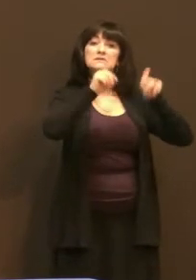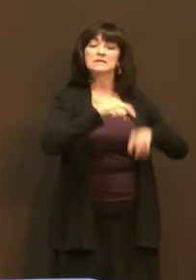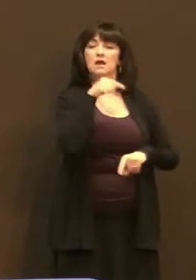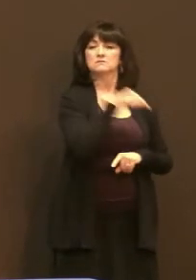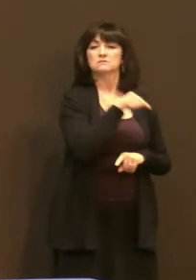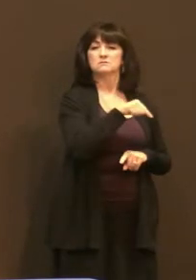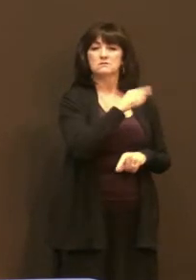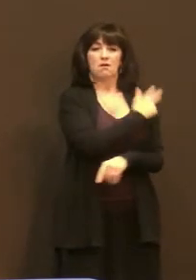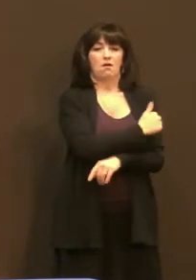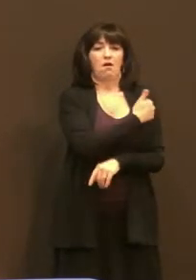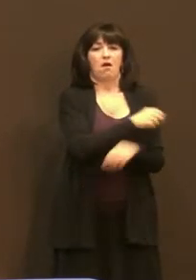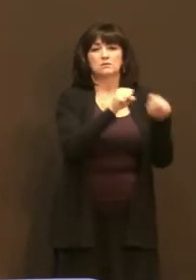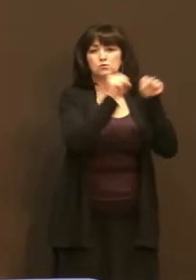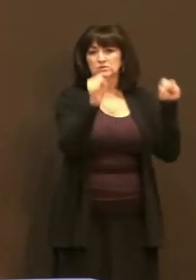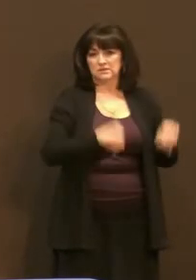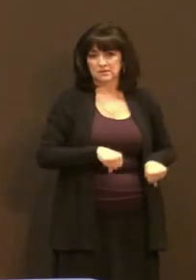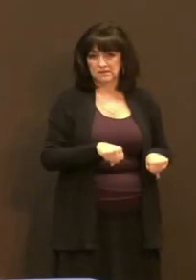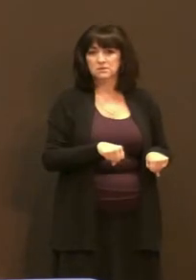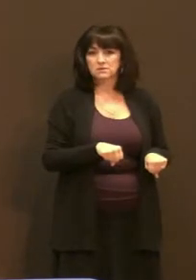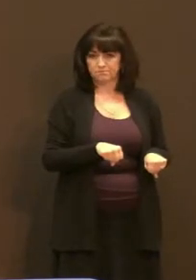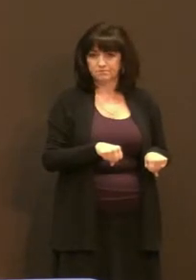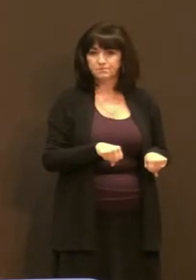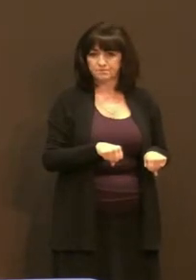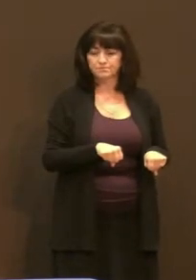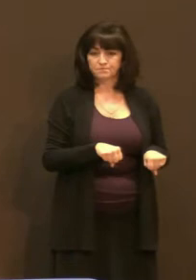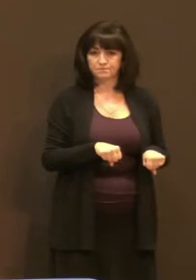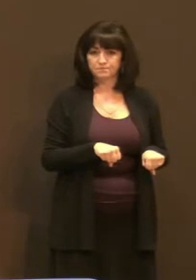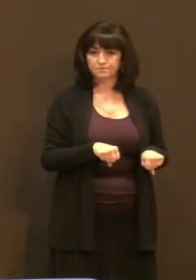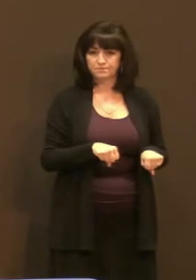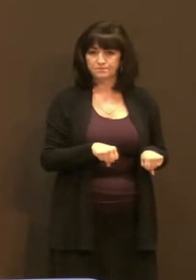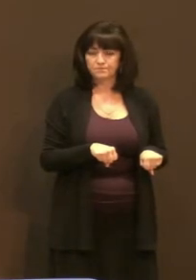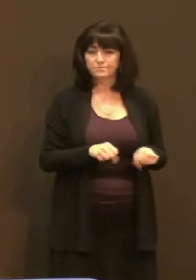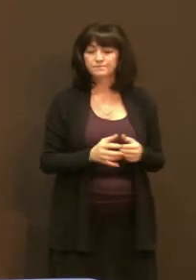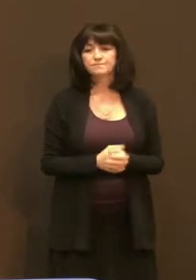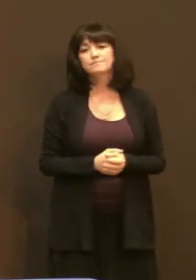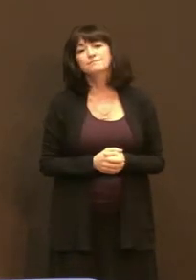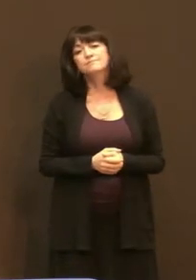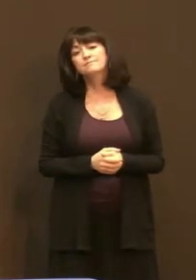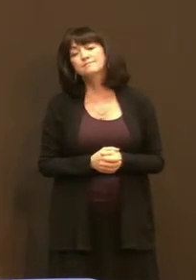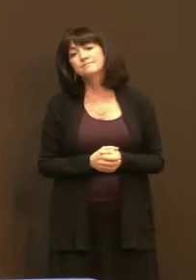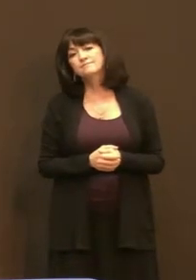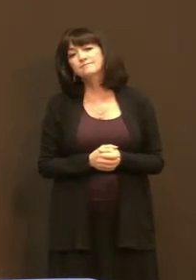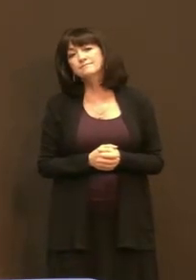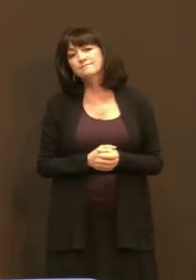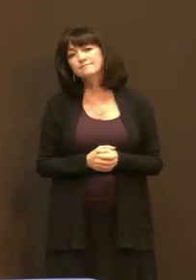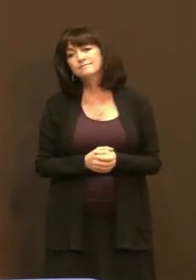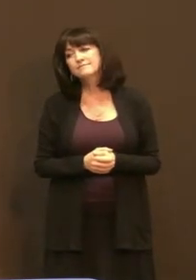13,414 individuals have had tests through our hospital test system.